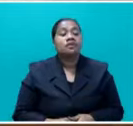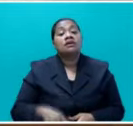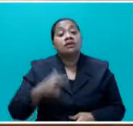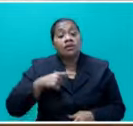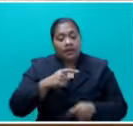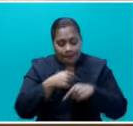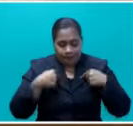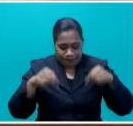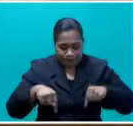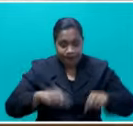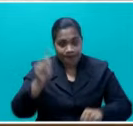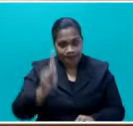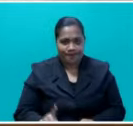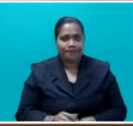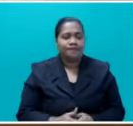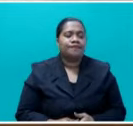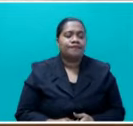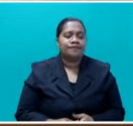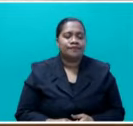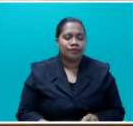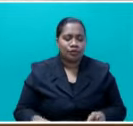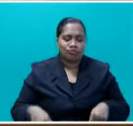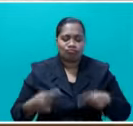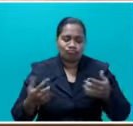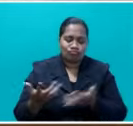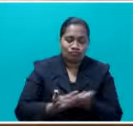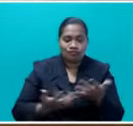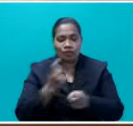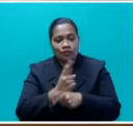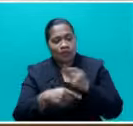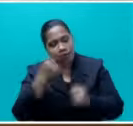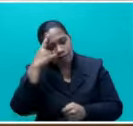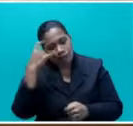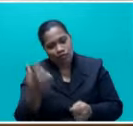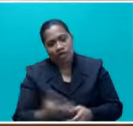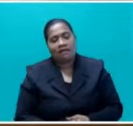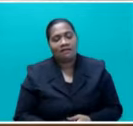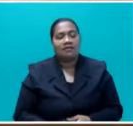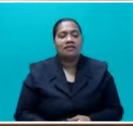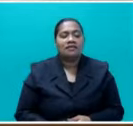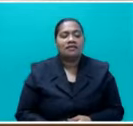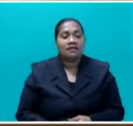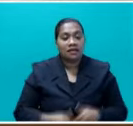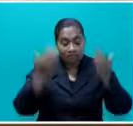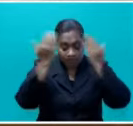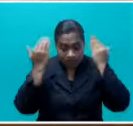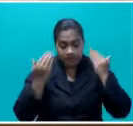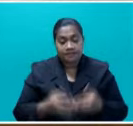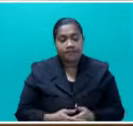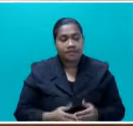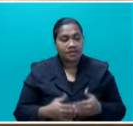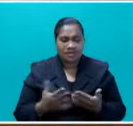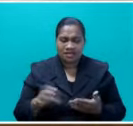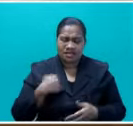here today, debating this motion. Mr. Speaker, It was unfortunate that it has taken us long